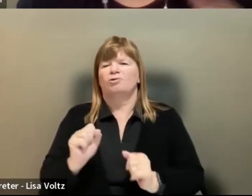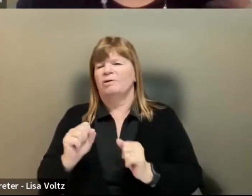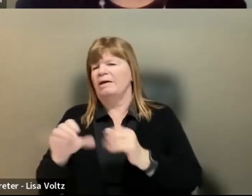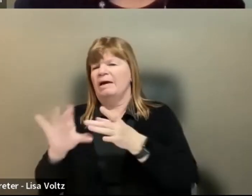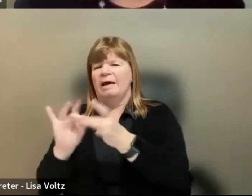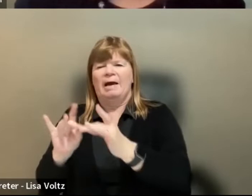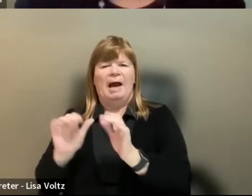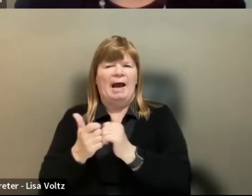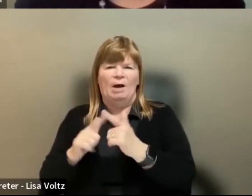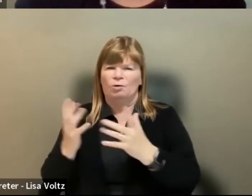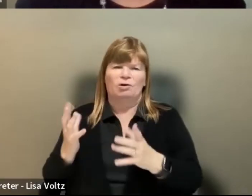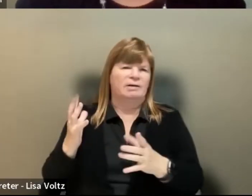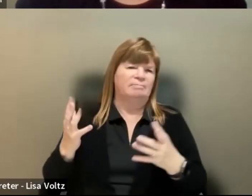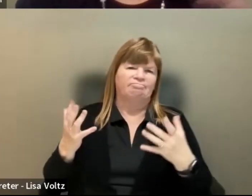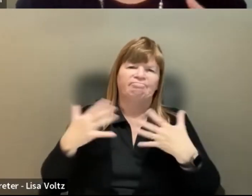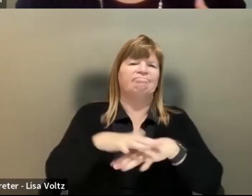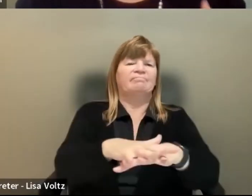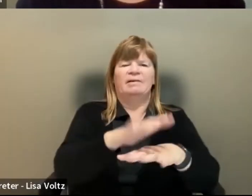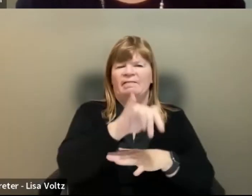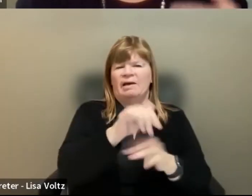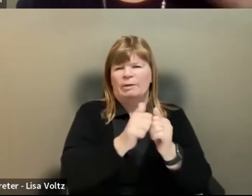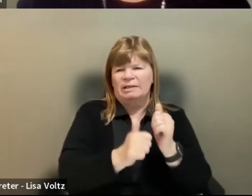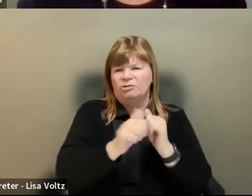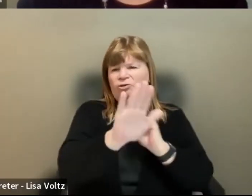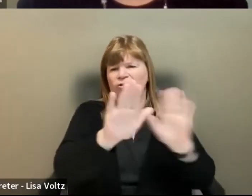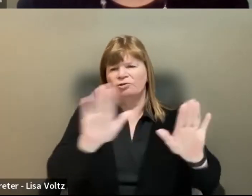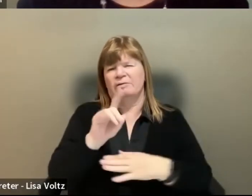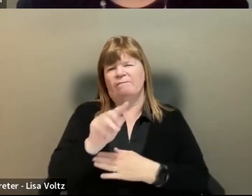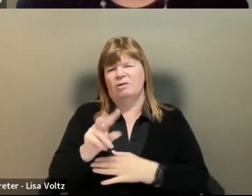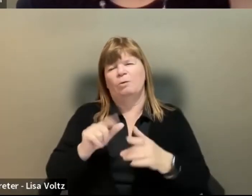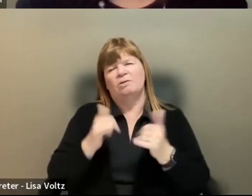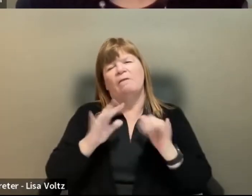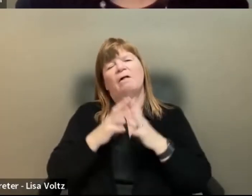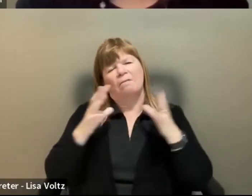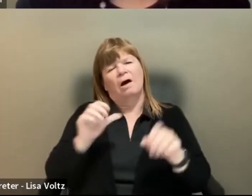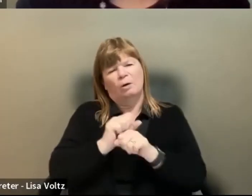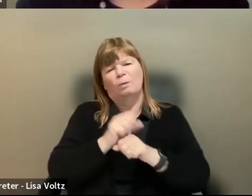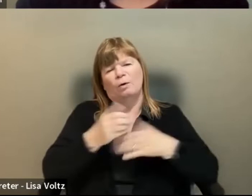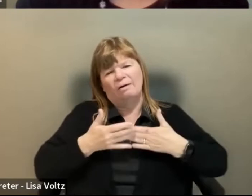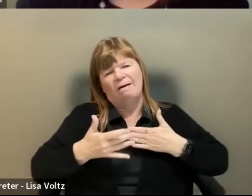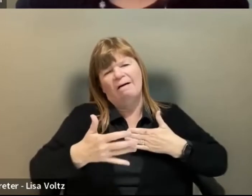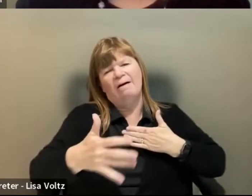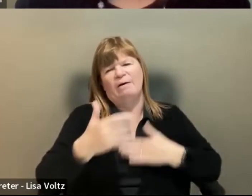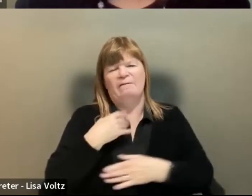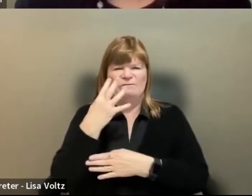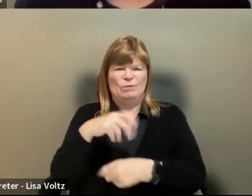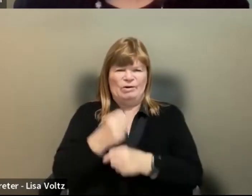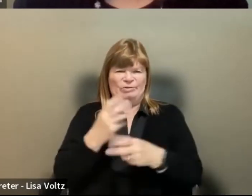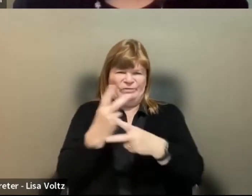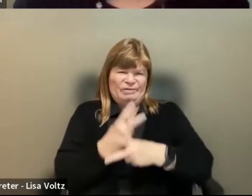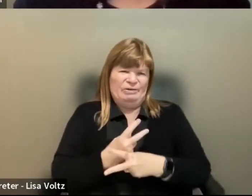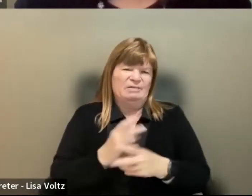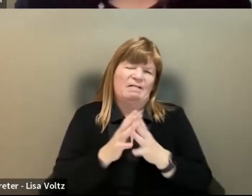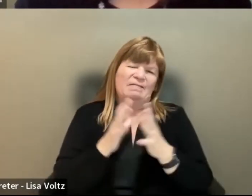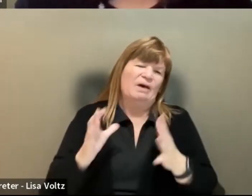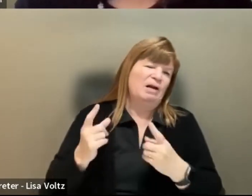we're going to integrate that in each division. We'll still have lots of work. We've got 4 years to figure that out too. There'll be lots of questions